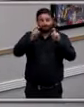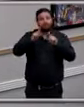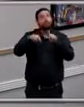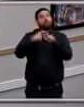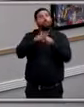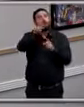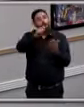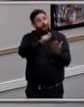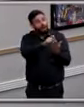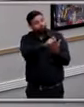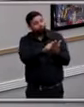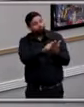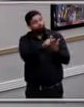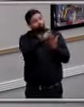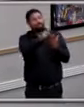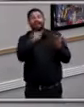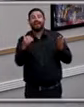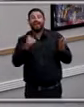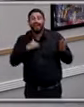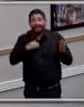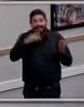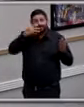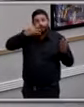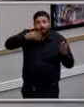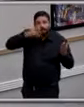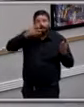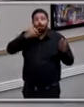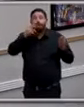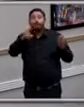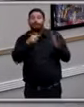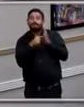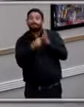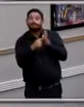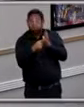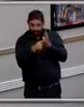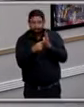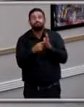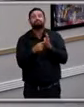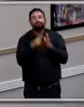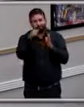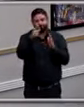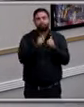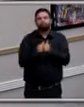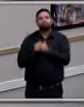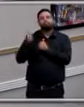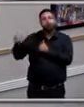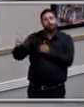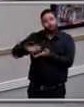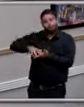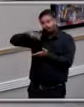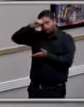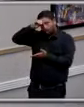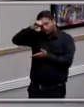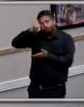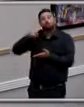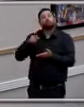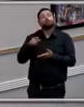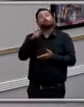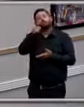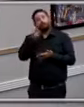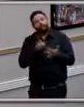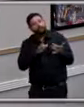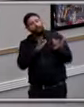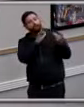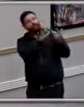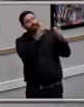that your student has one of those symptoms listed, then your student can go into remote learning. You would just contact the teacher, and you